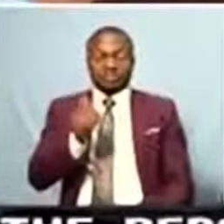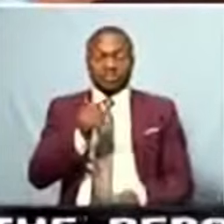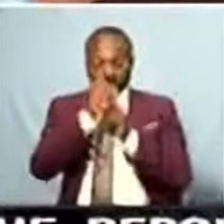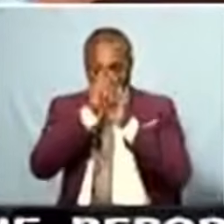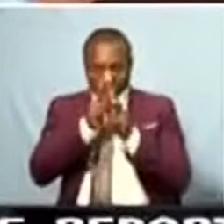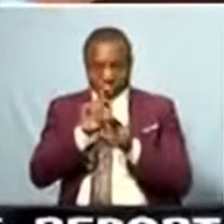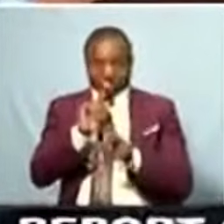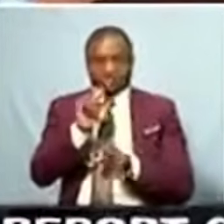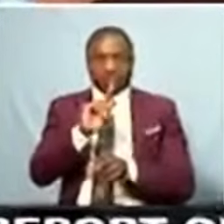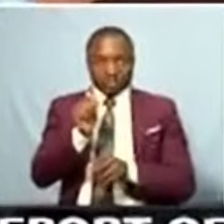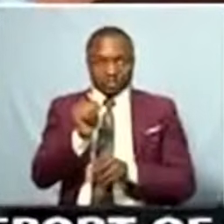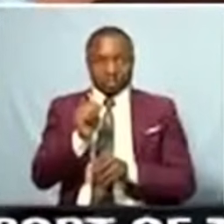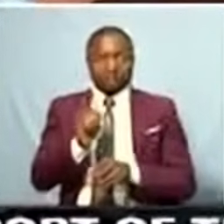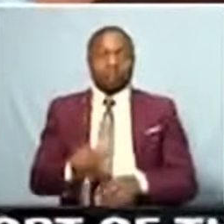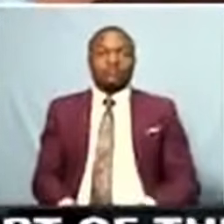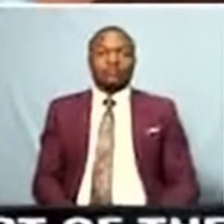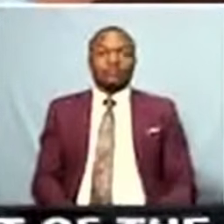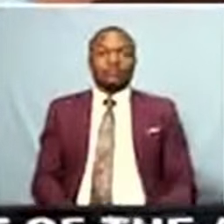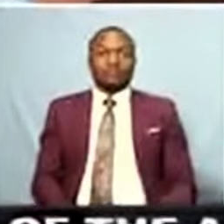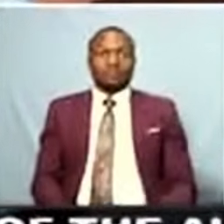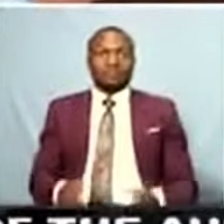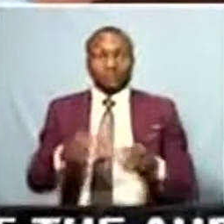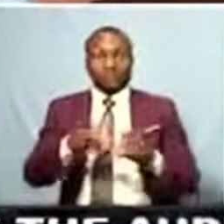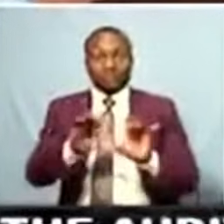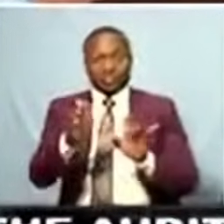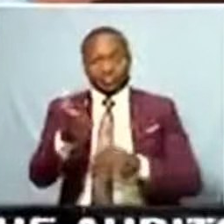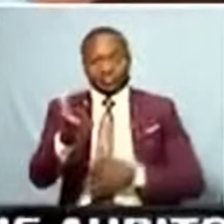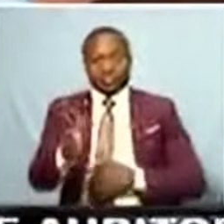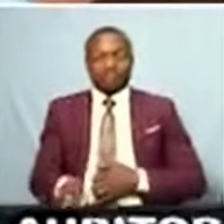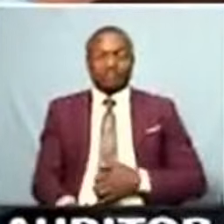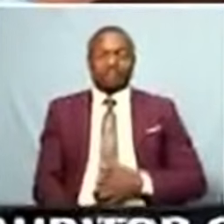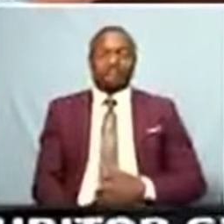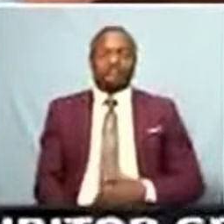Daka. Yeah, you can proceed